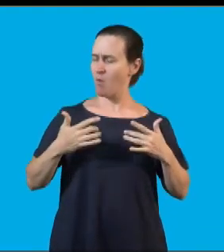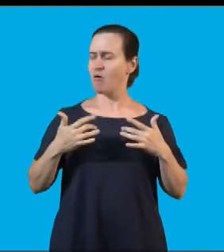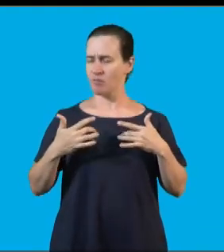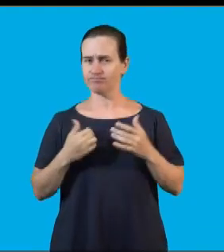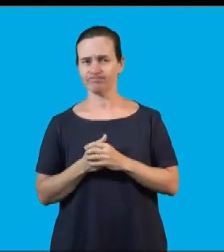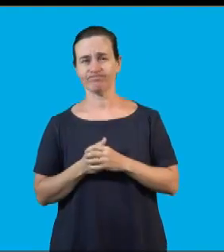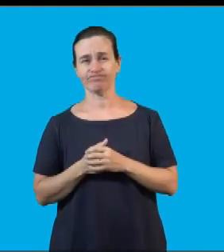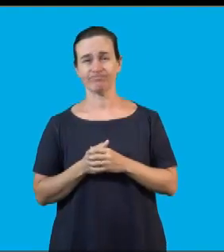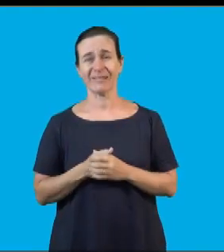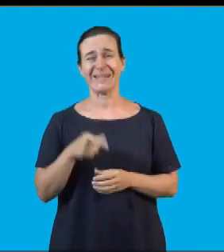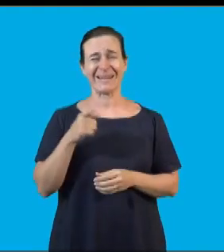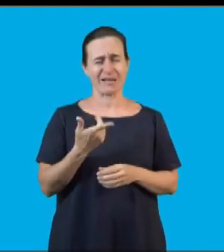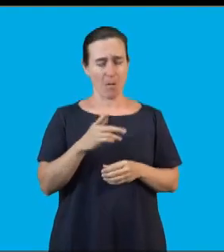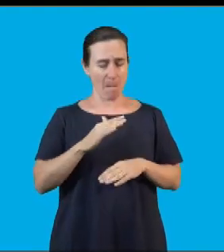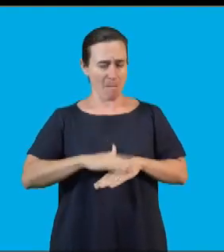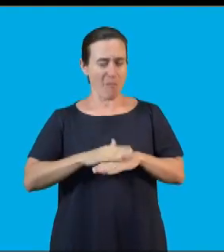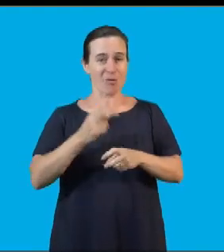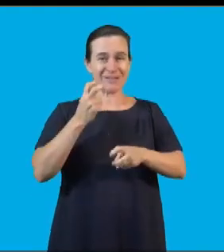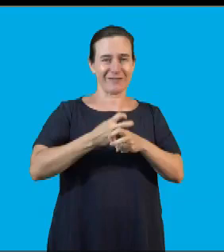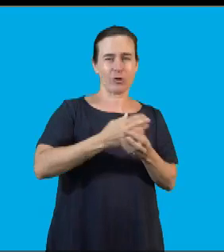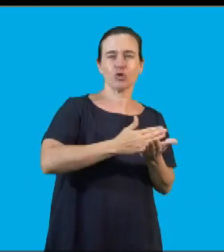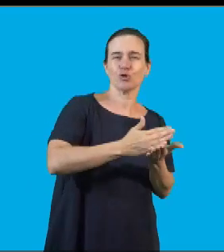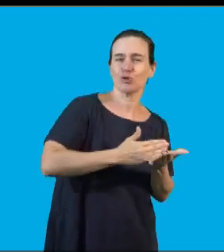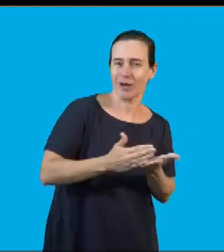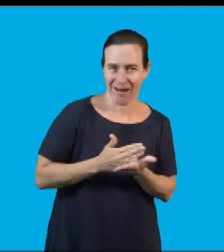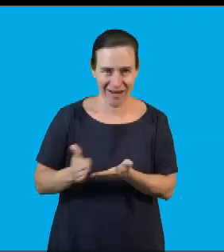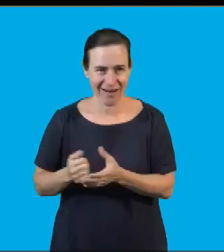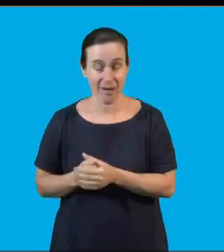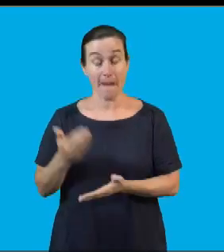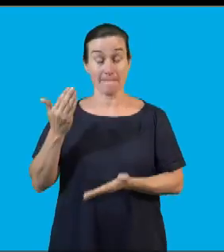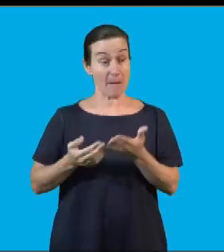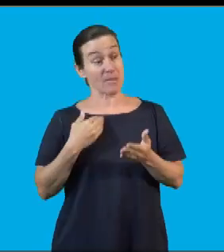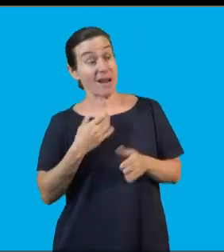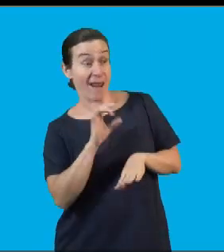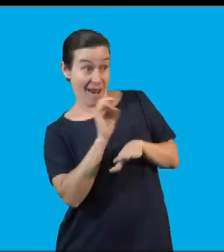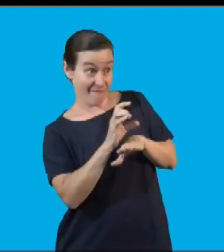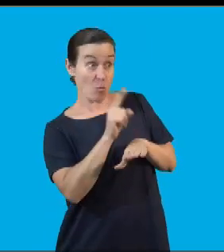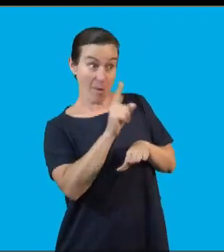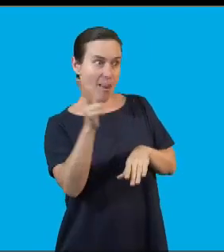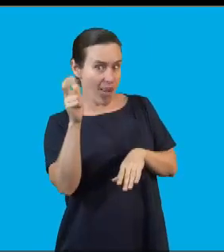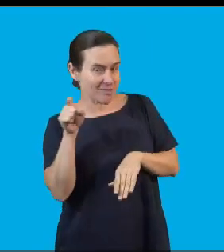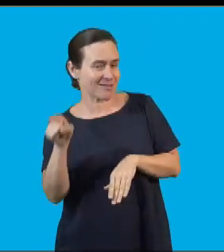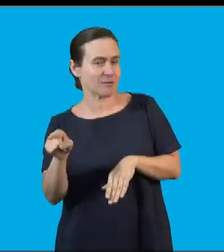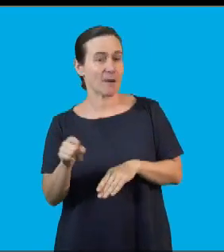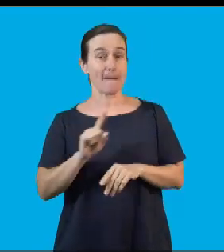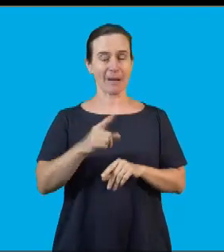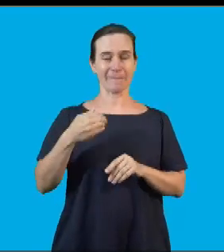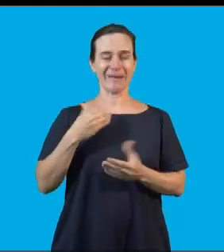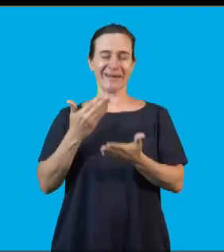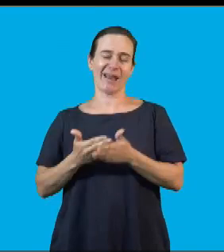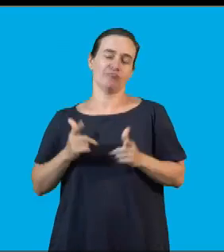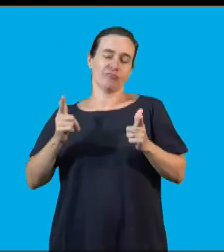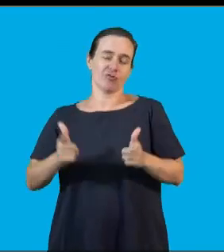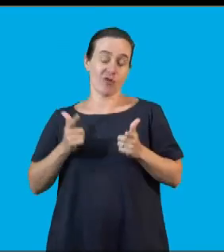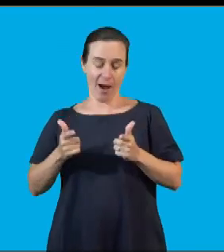even, I suppose, is that it is harder to share. You can recommend a podcast to a friend, but you